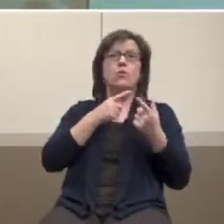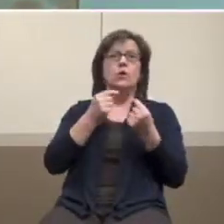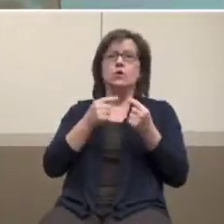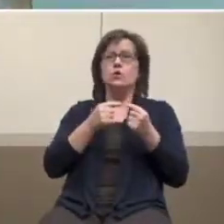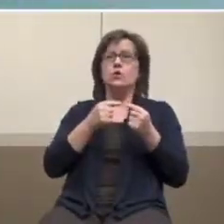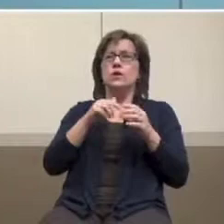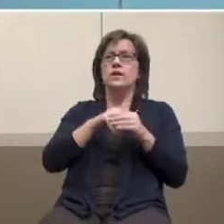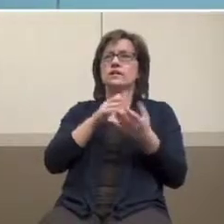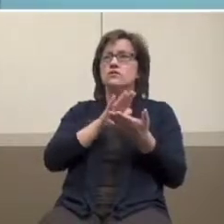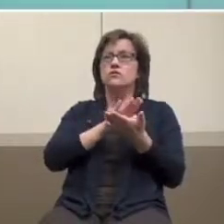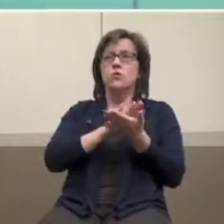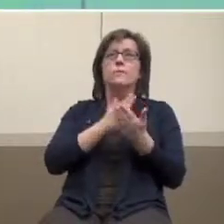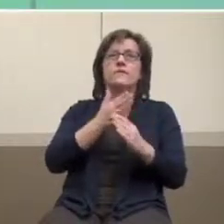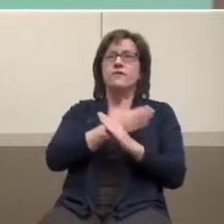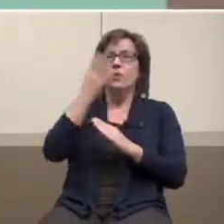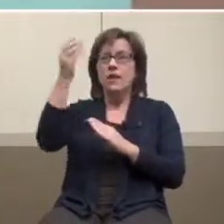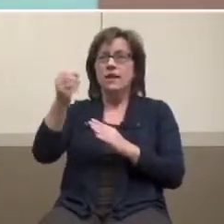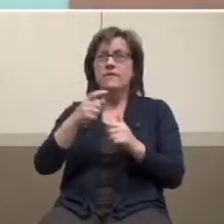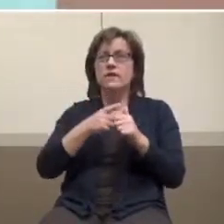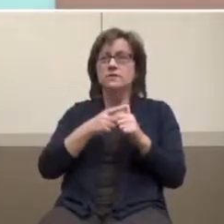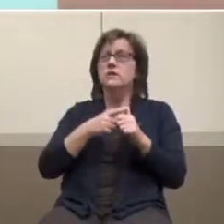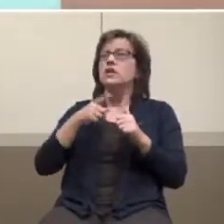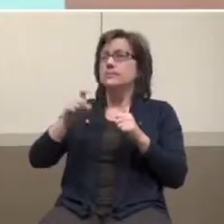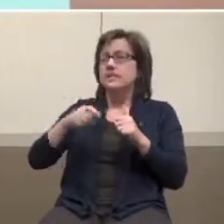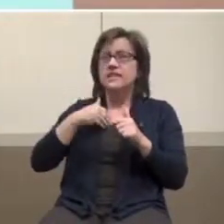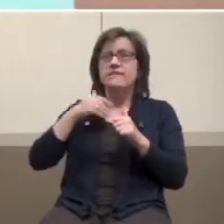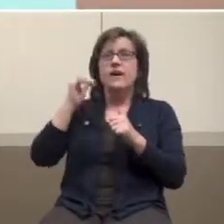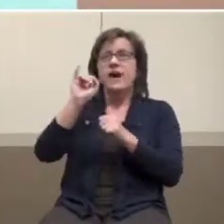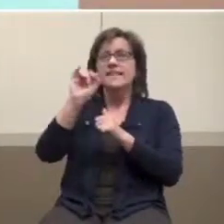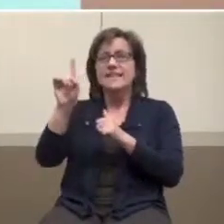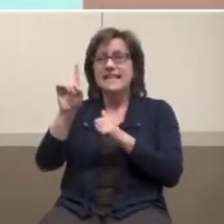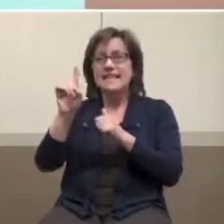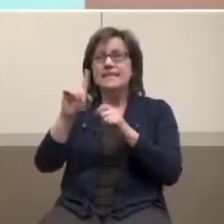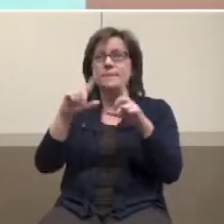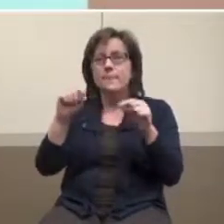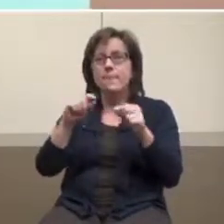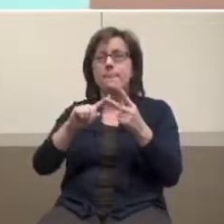our IDs, we needed to have our calculators,